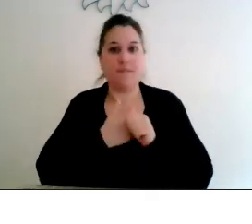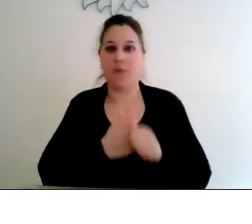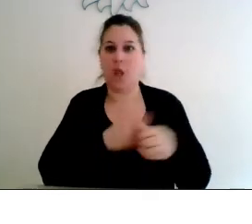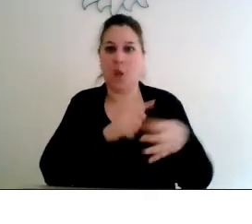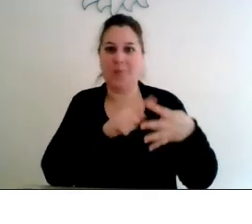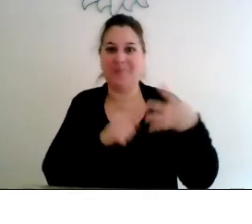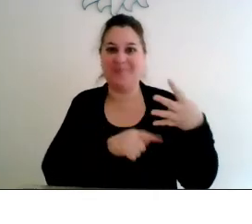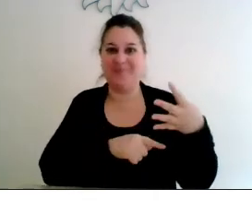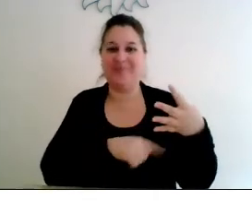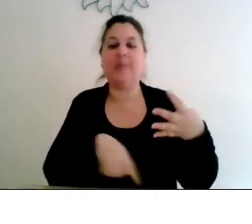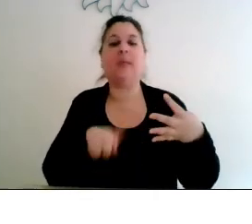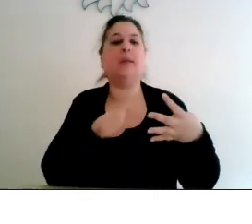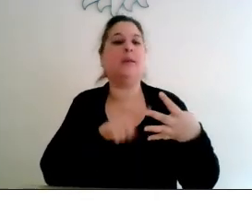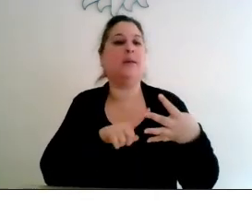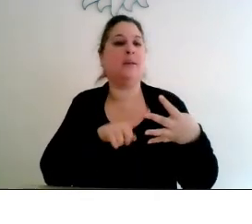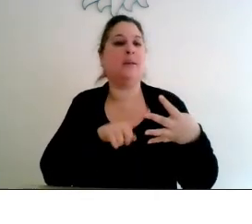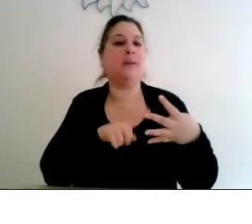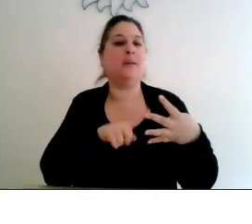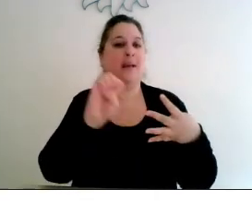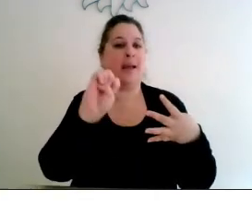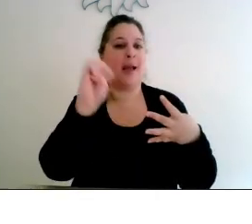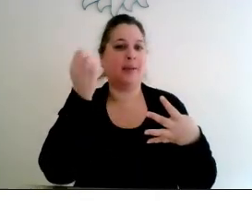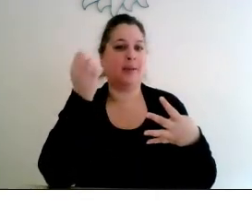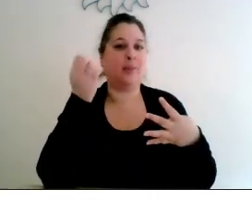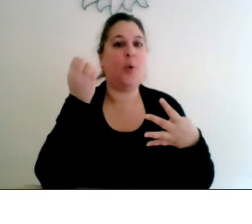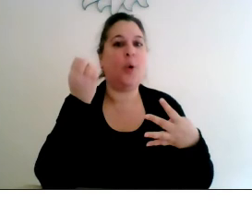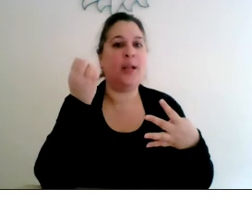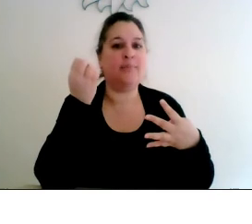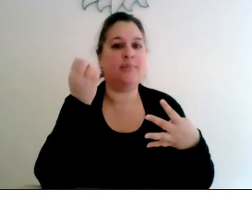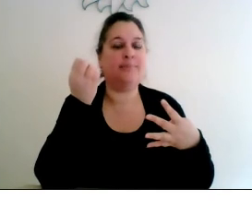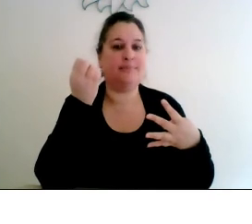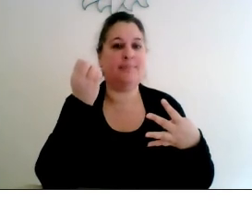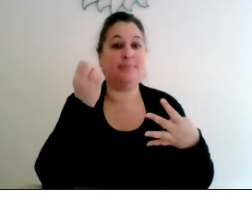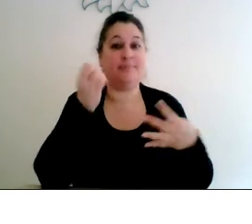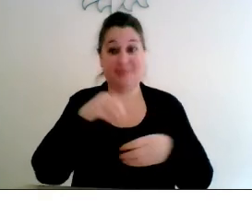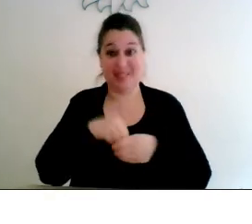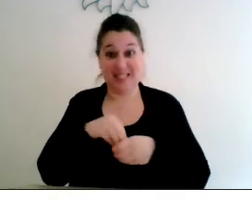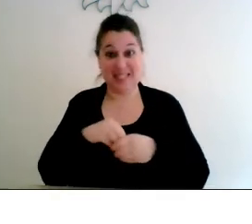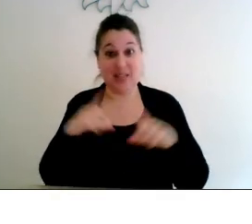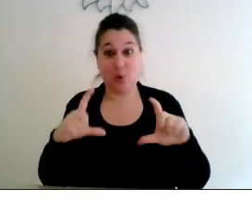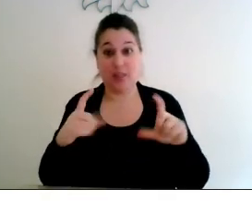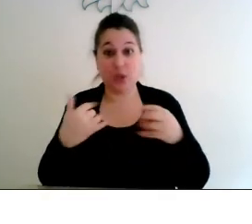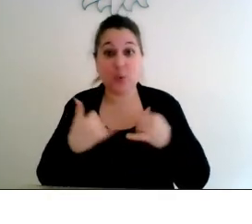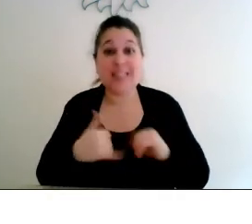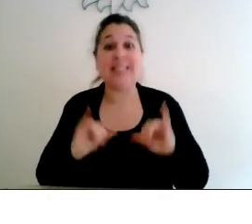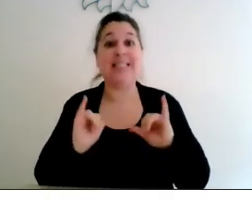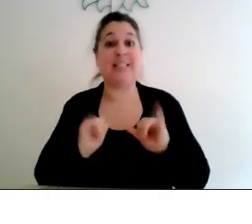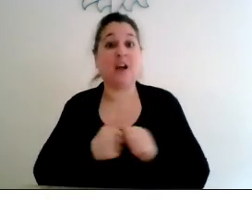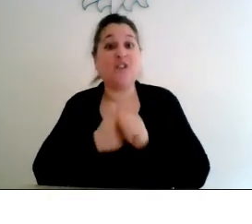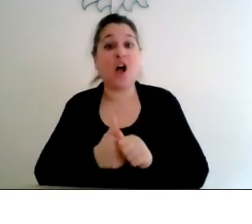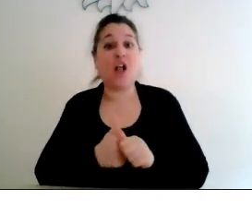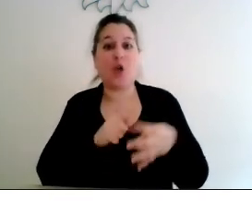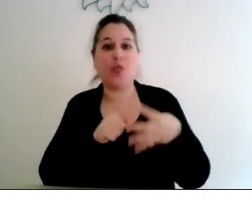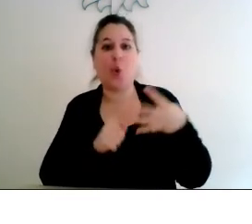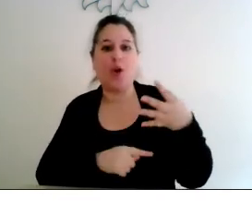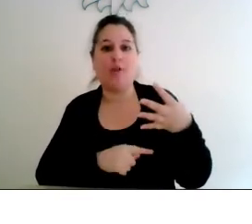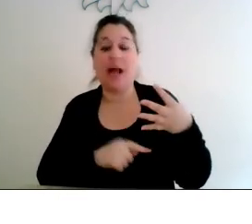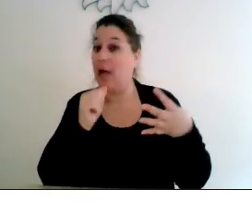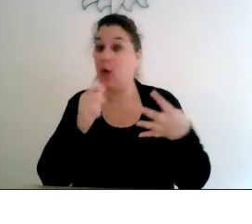you're inside the parentheses, you should still follow the order of operations. I don't see any more parentheses inside.